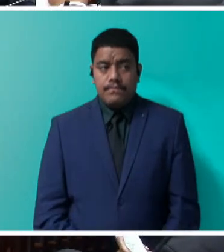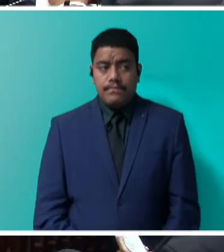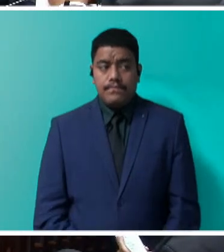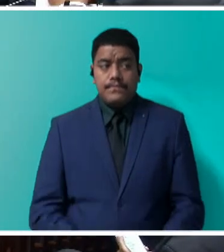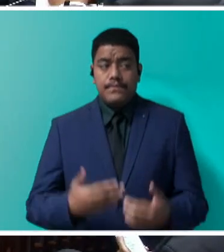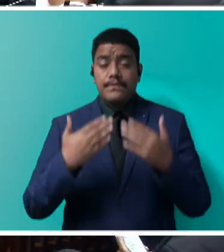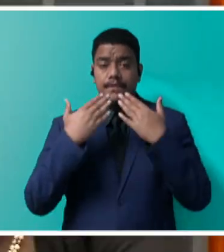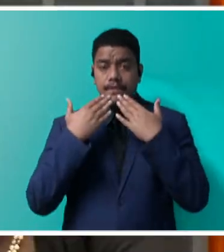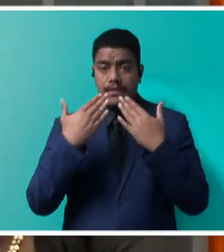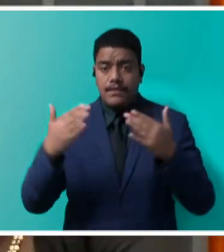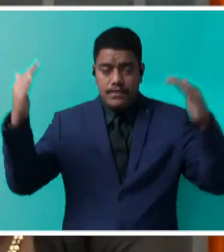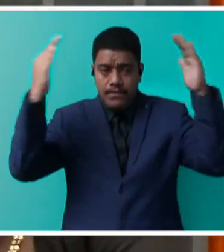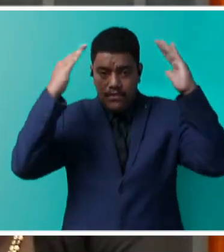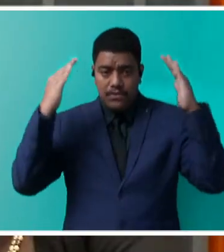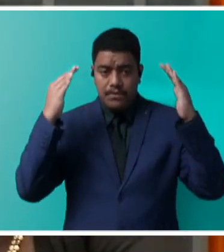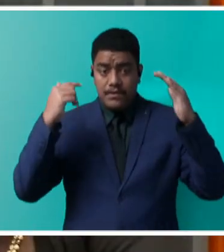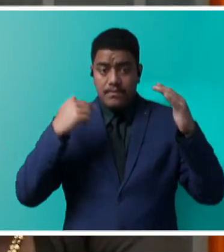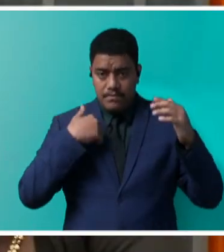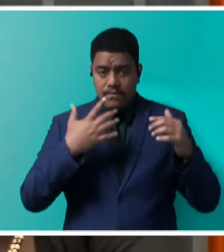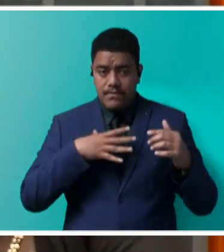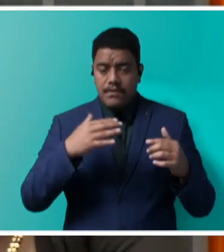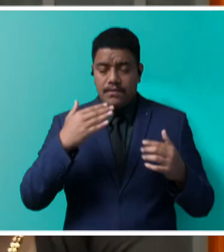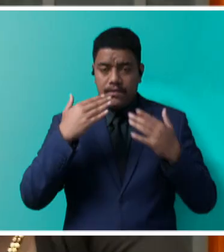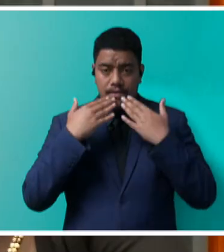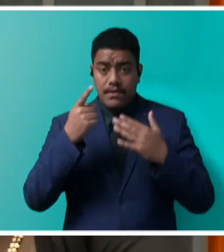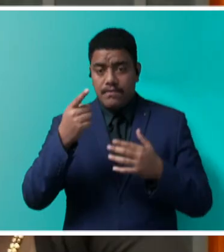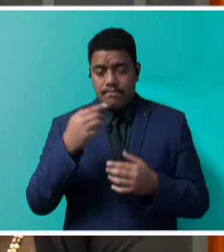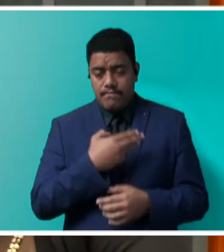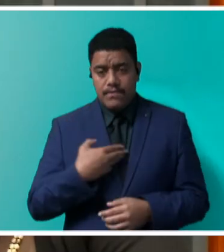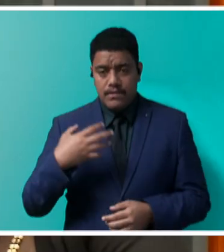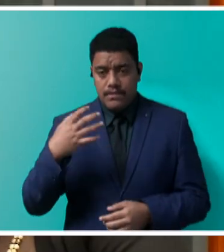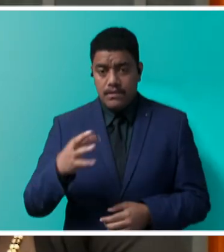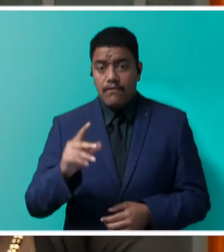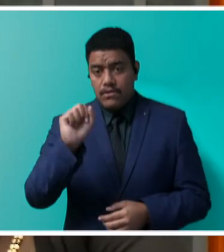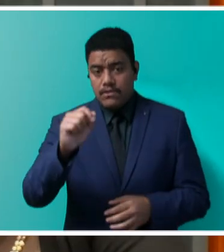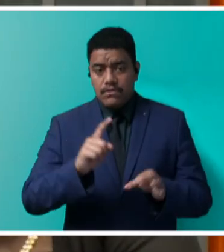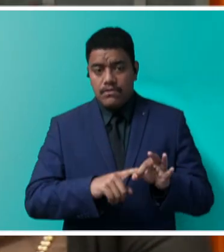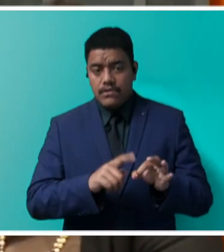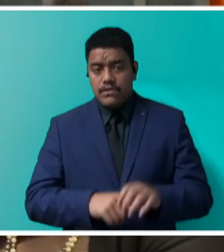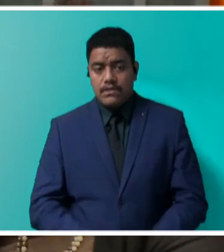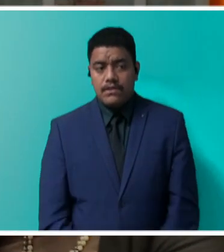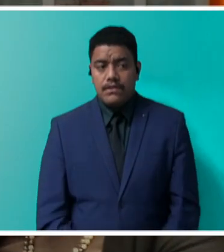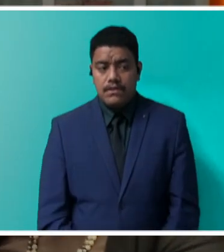Thank you, Mr. Speaker, sir, and I thank Honourable Samate for his question.